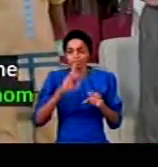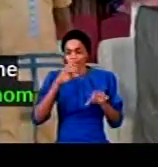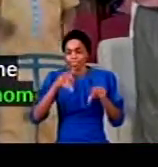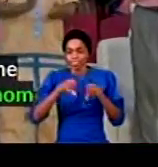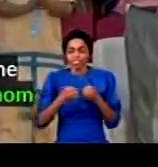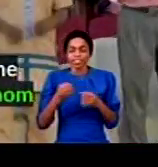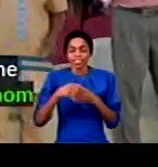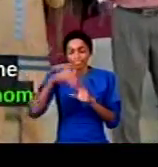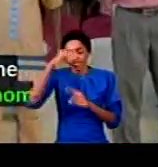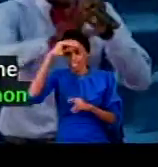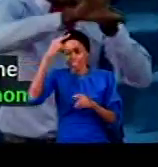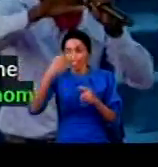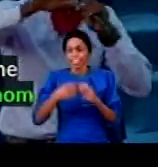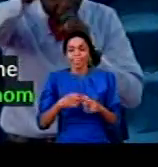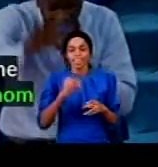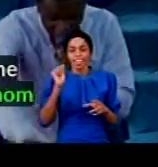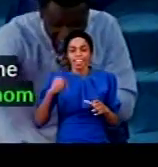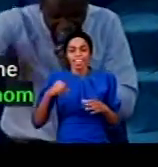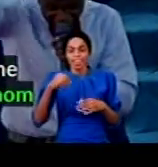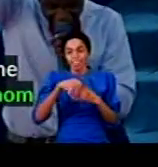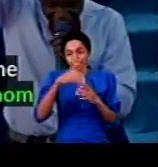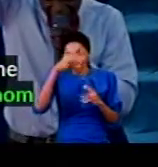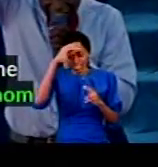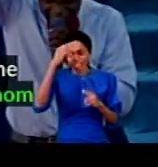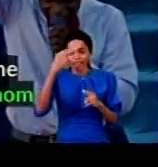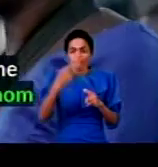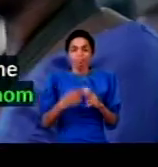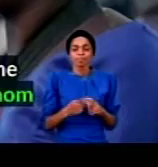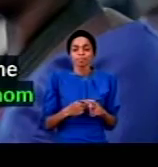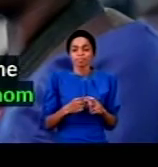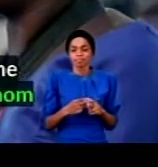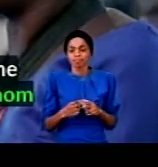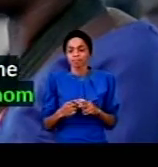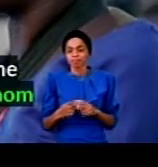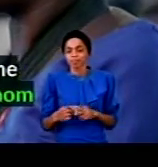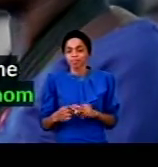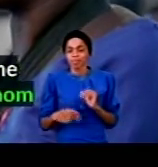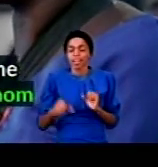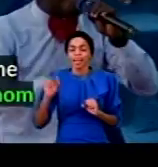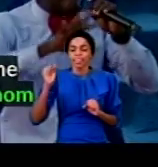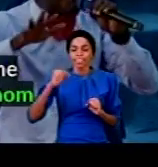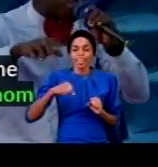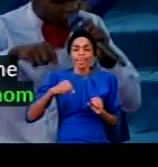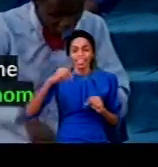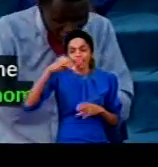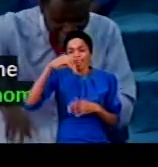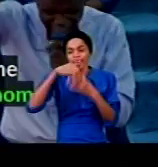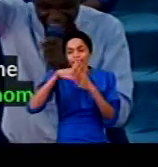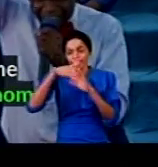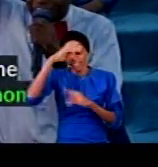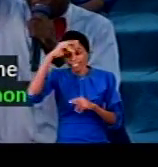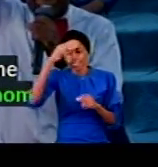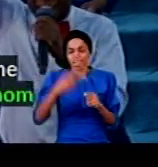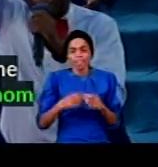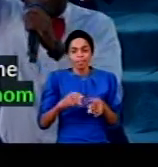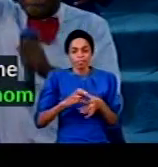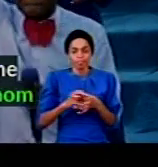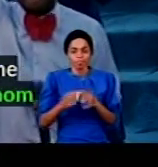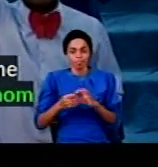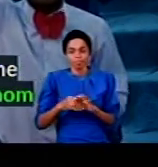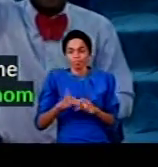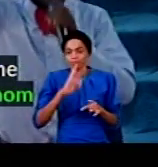hallelujah, walls are falling in his name. Oh, walls are falling in his